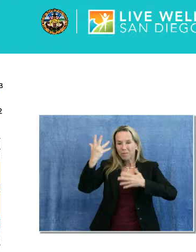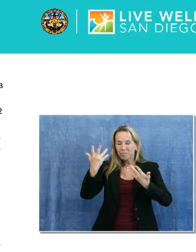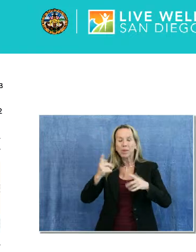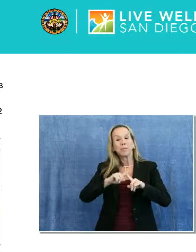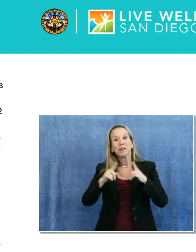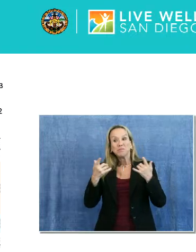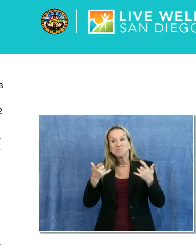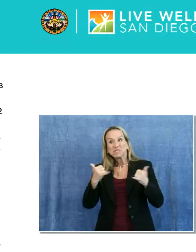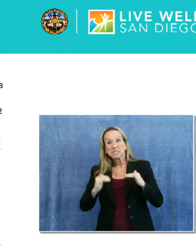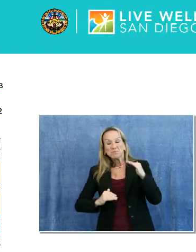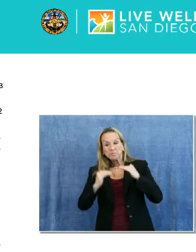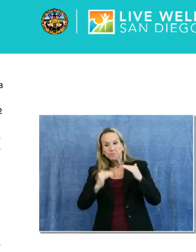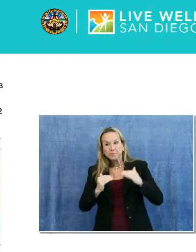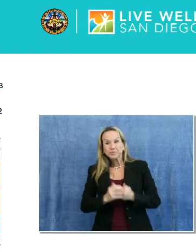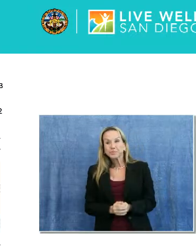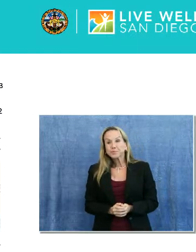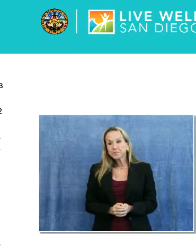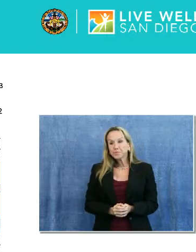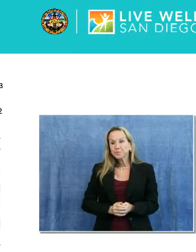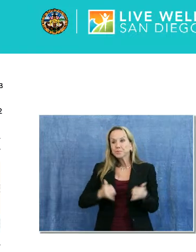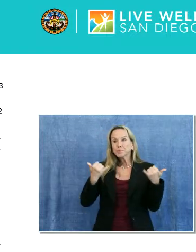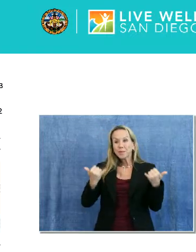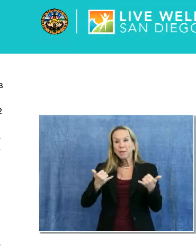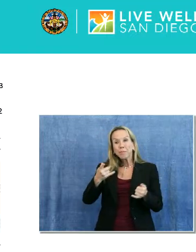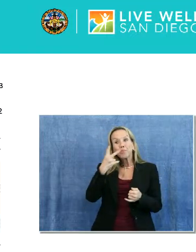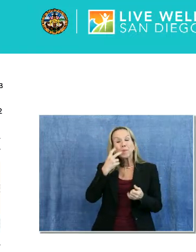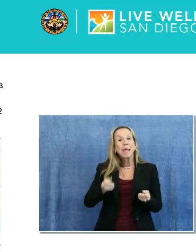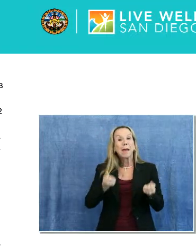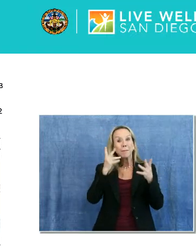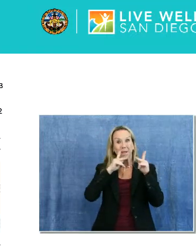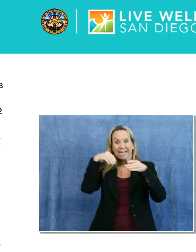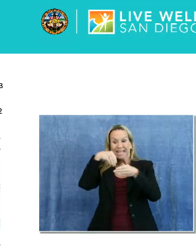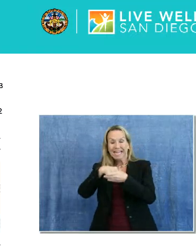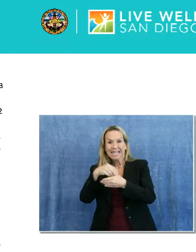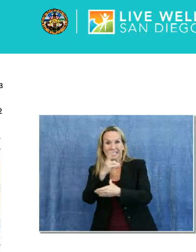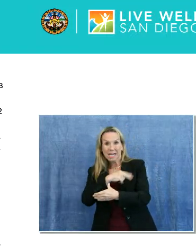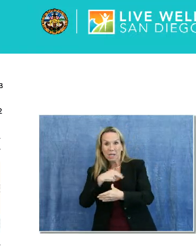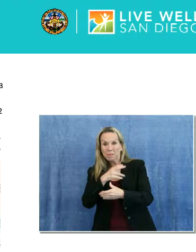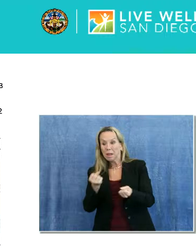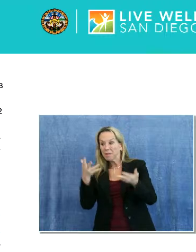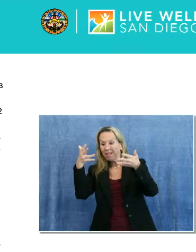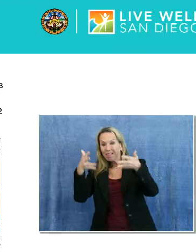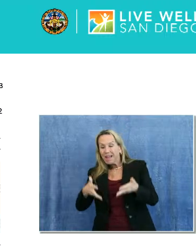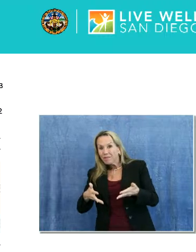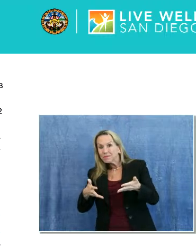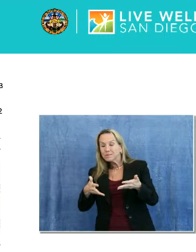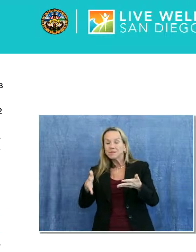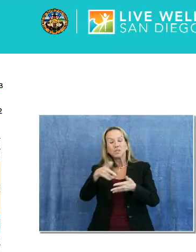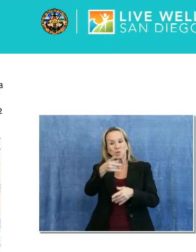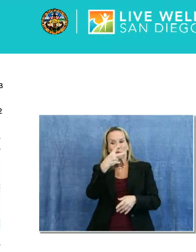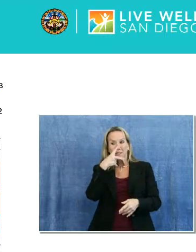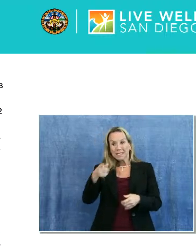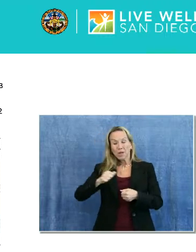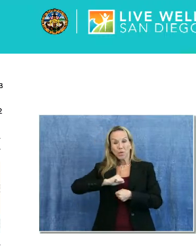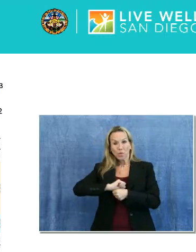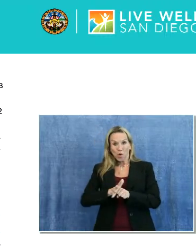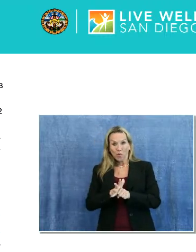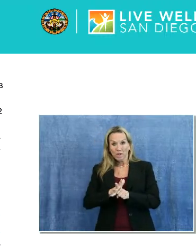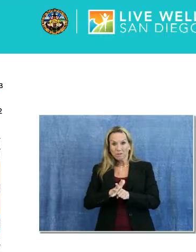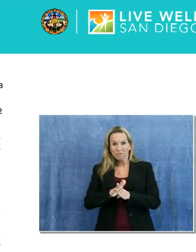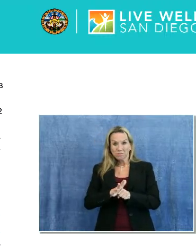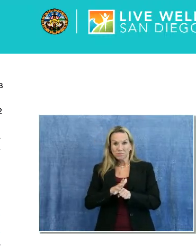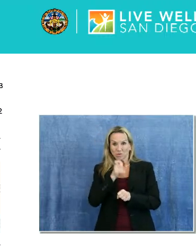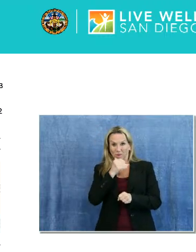occupancy. And again, here, relatively good. You see our COVID-related numbers, non-COVID-related